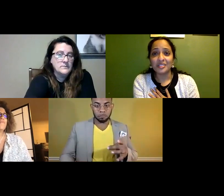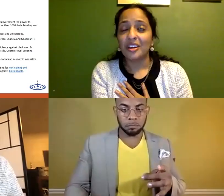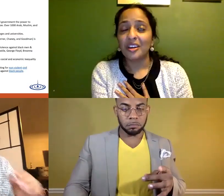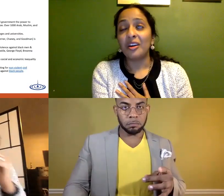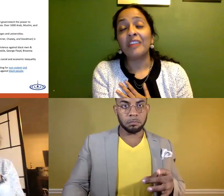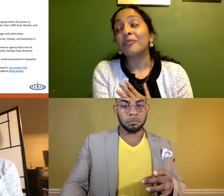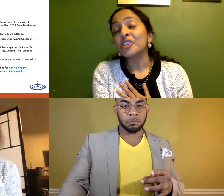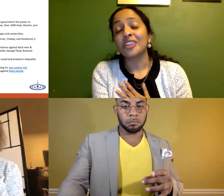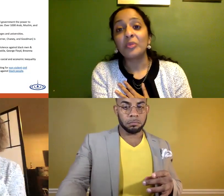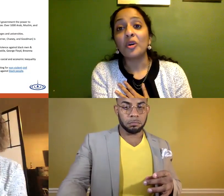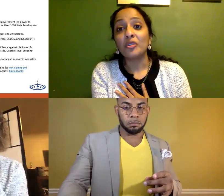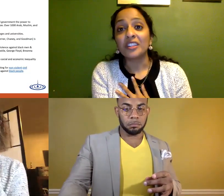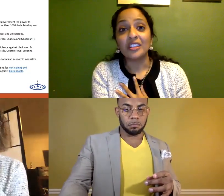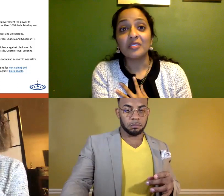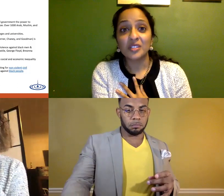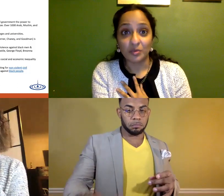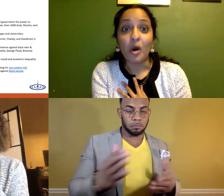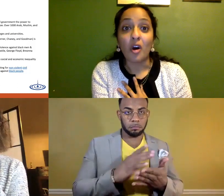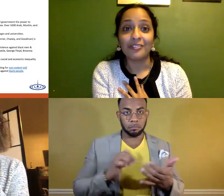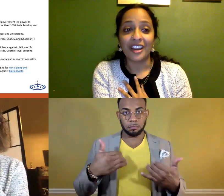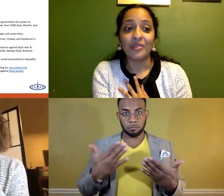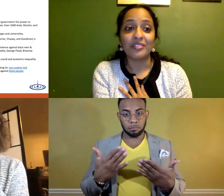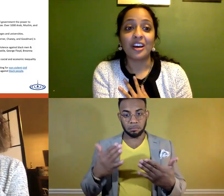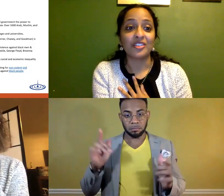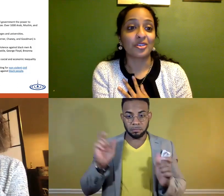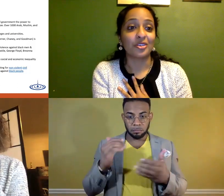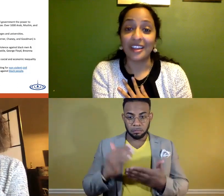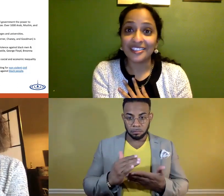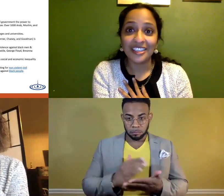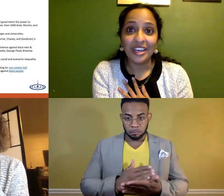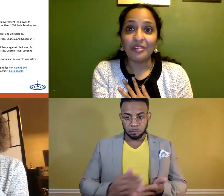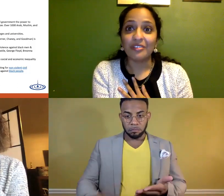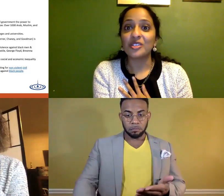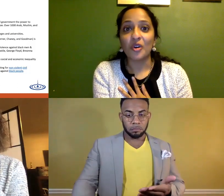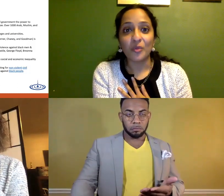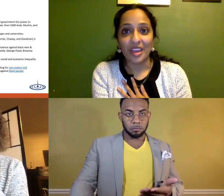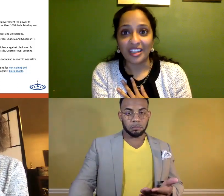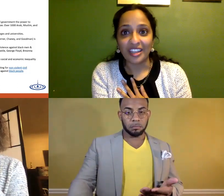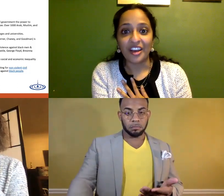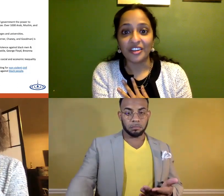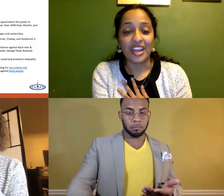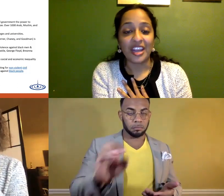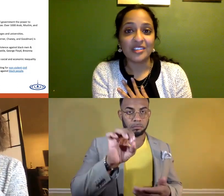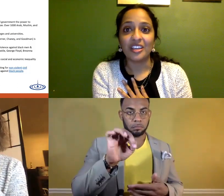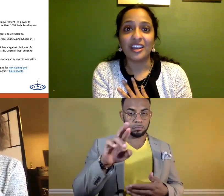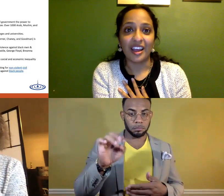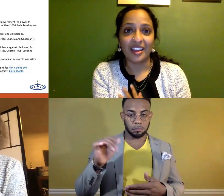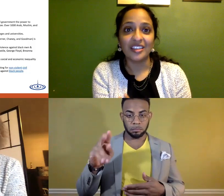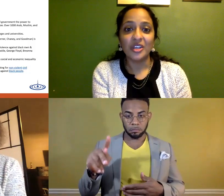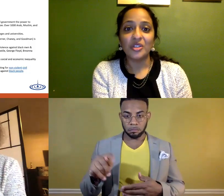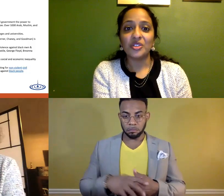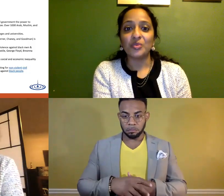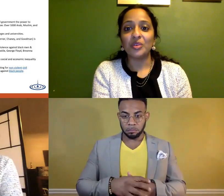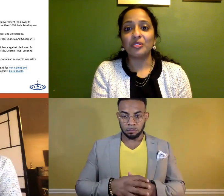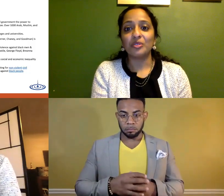is unfortunately woefully small, right? We've got Oscar Grant. We've got so many other names that we could